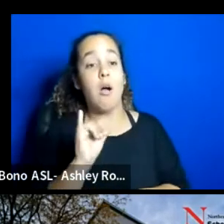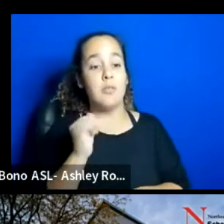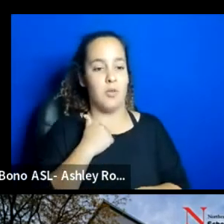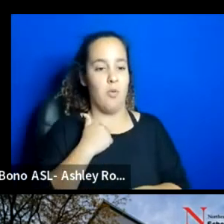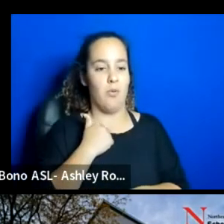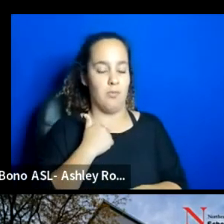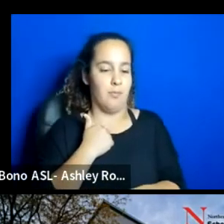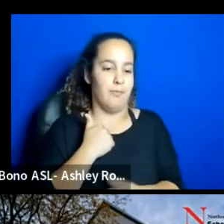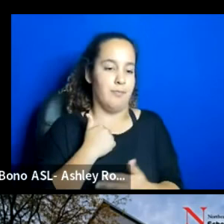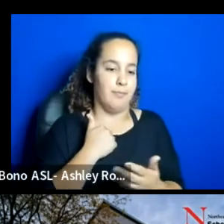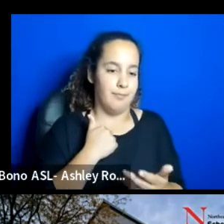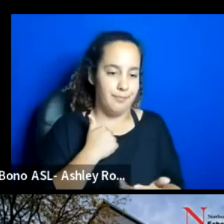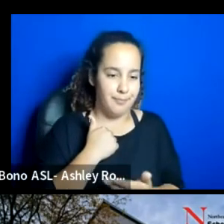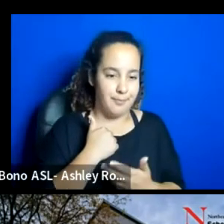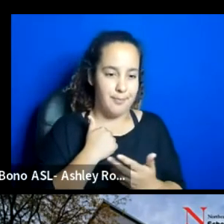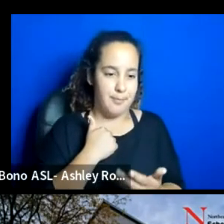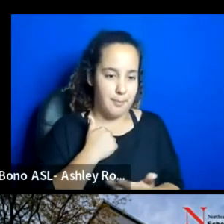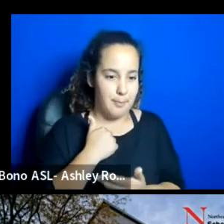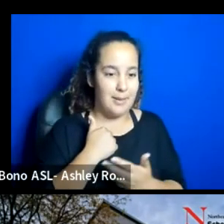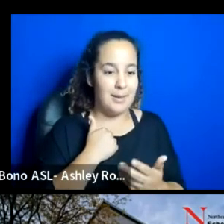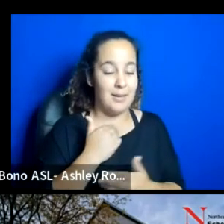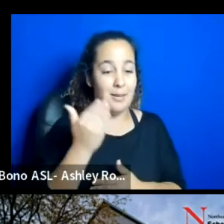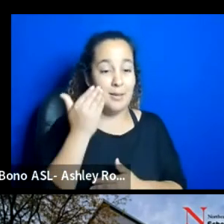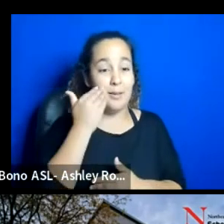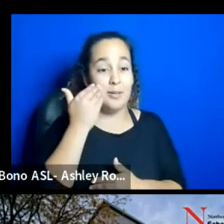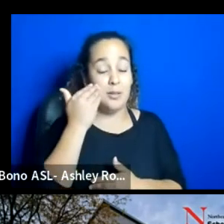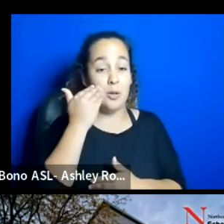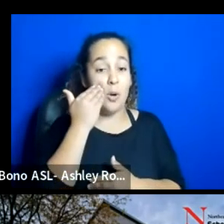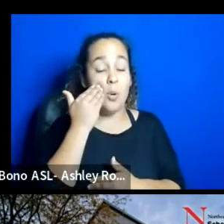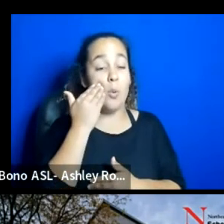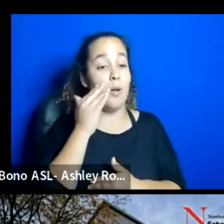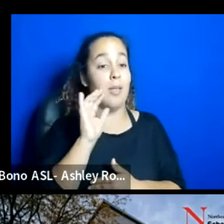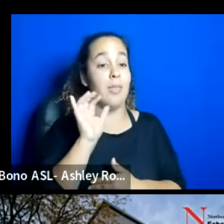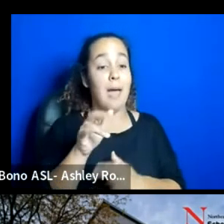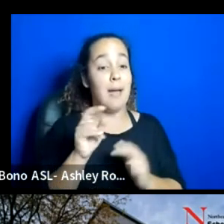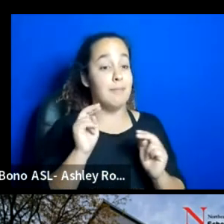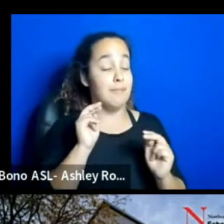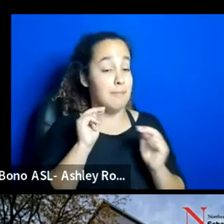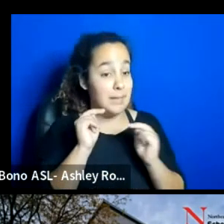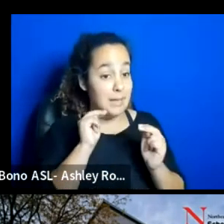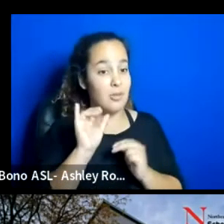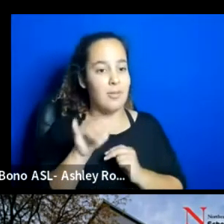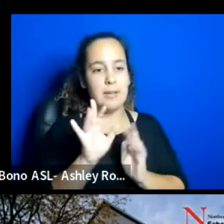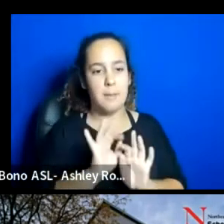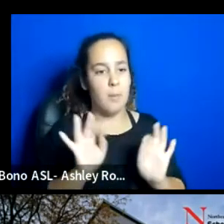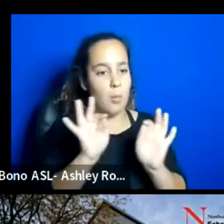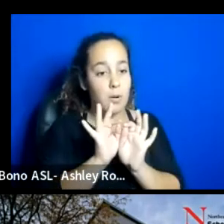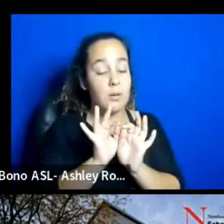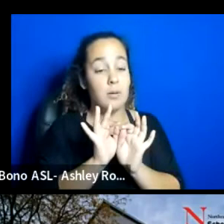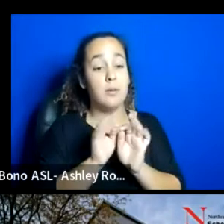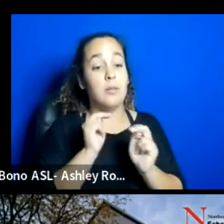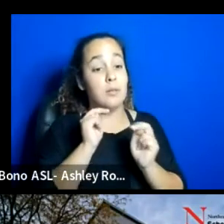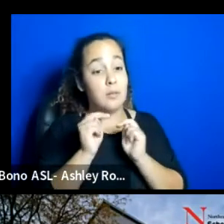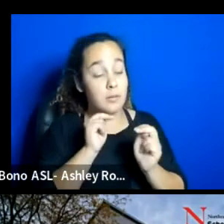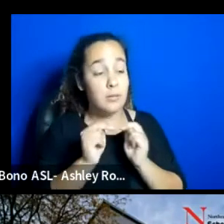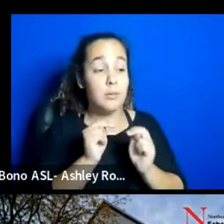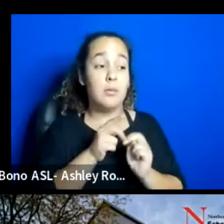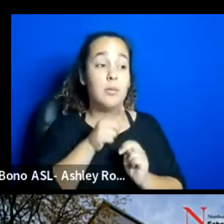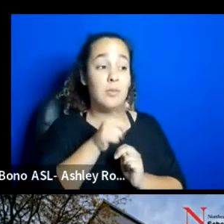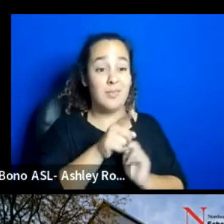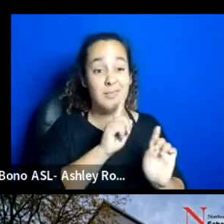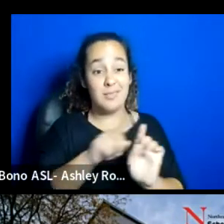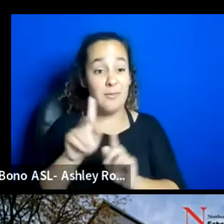semantic spectrum of mediation in his book, mediating stakeholders, mediating interests,